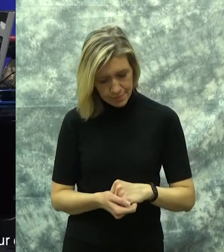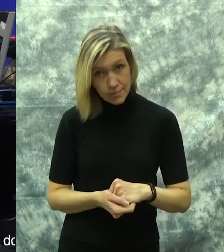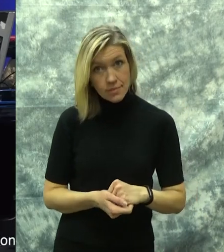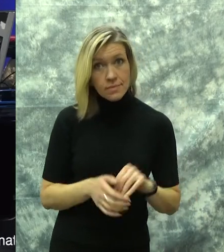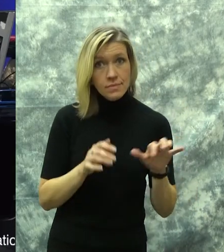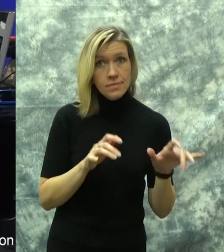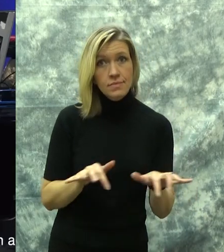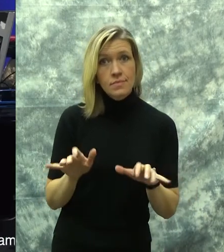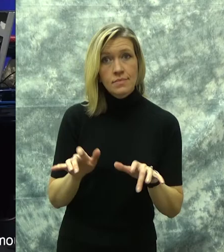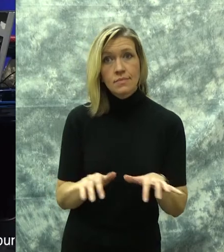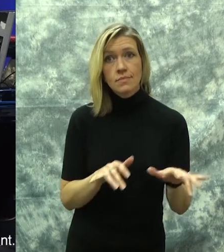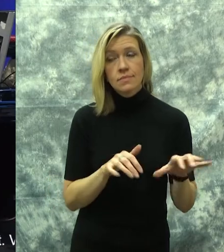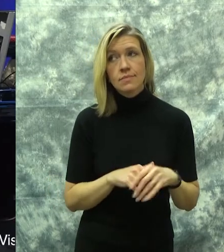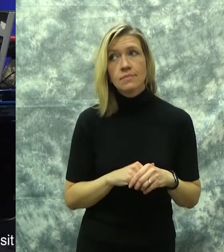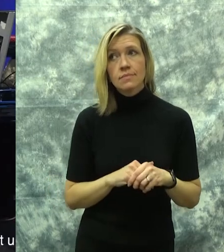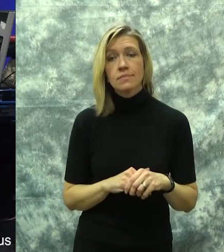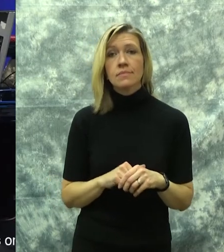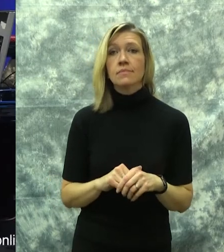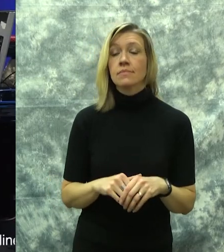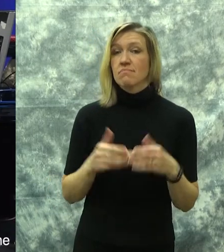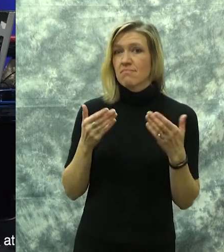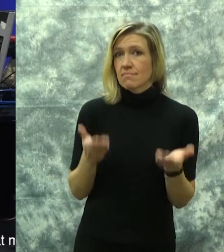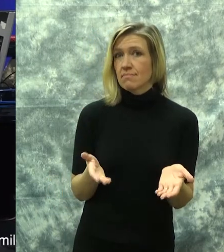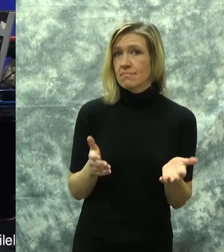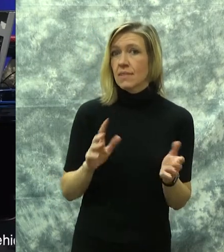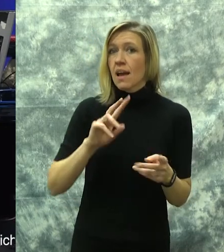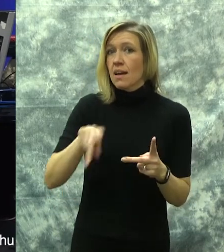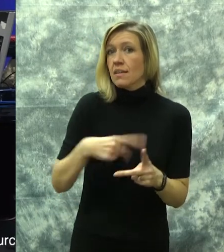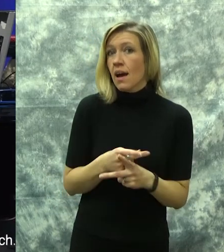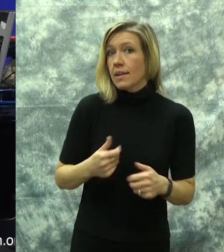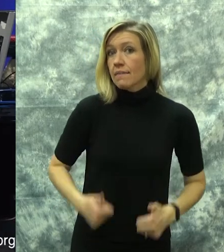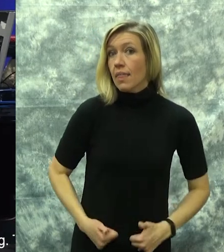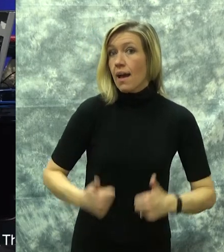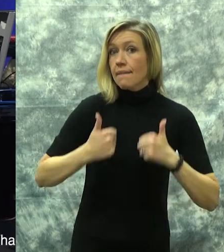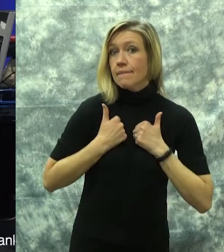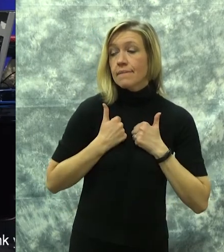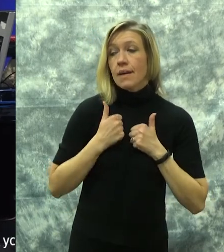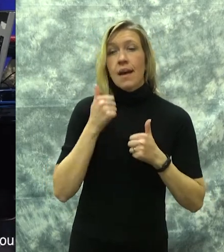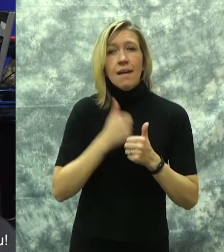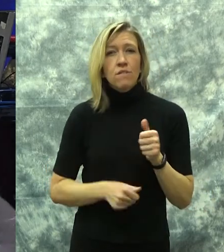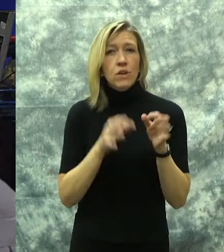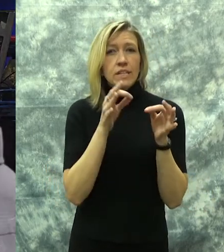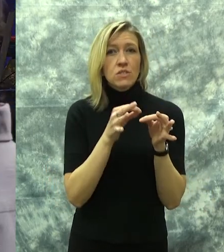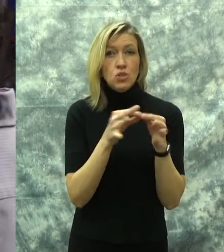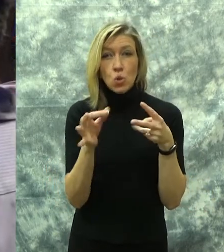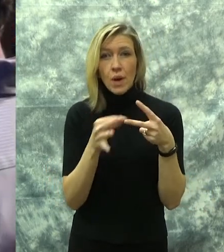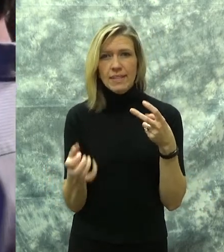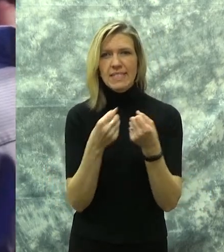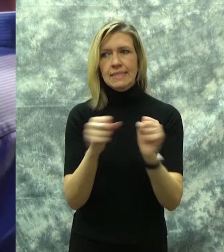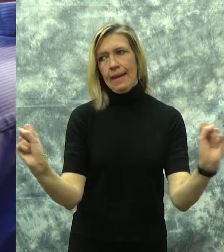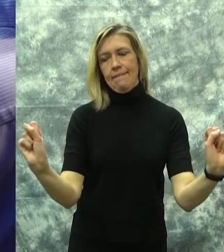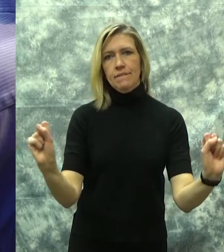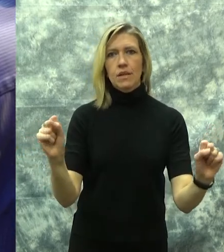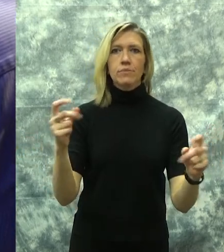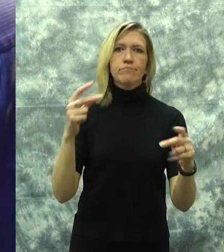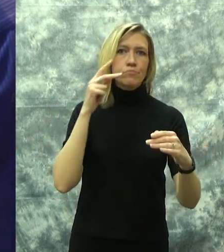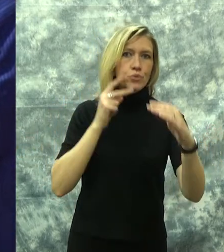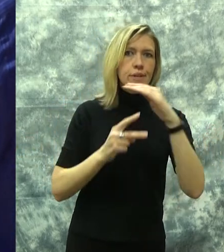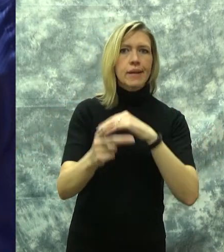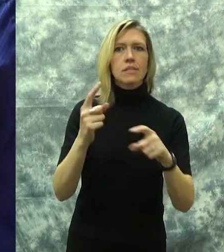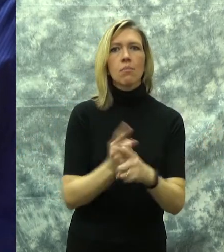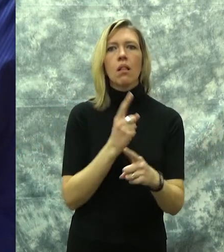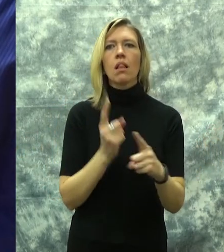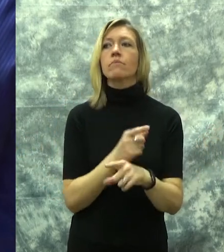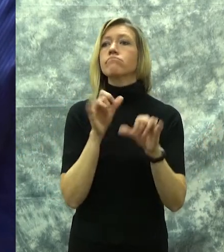There's the kind of life when every choice you make's the safe one, predictable, when every moment's like